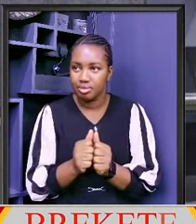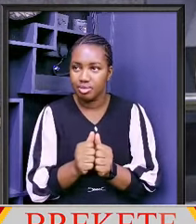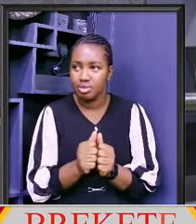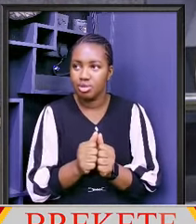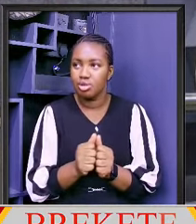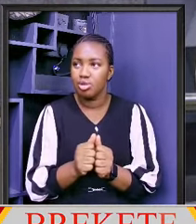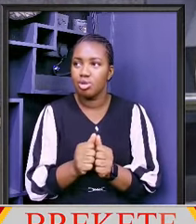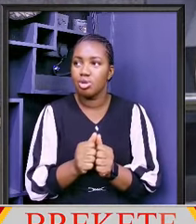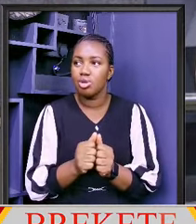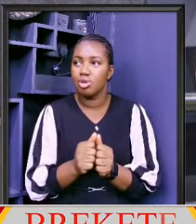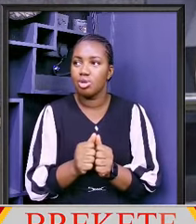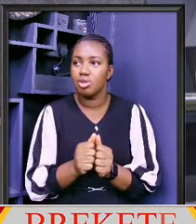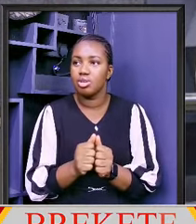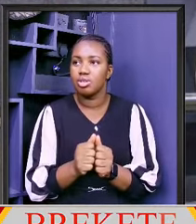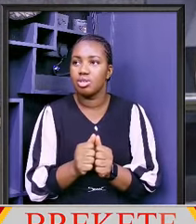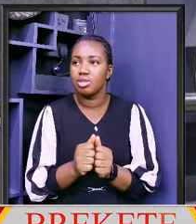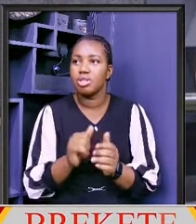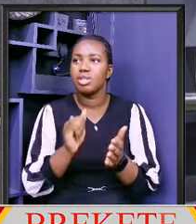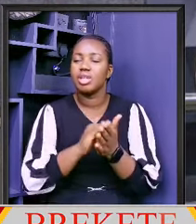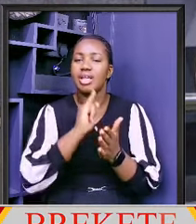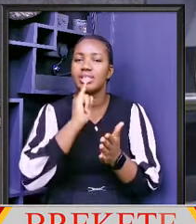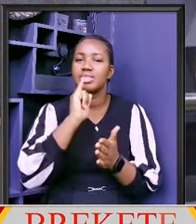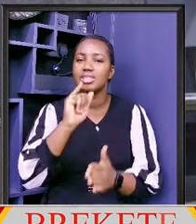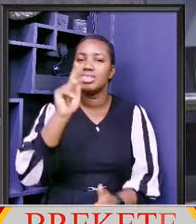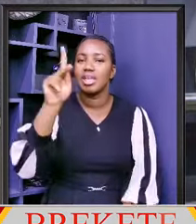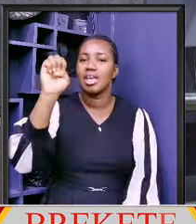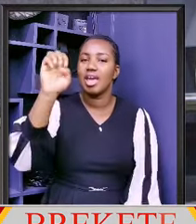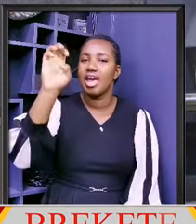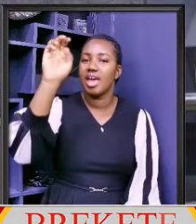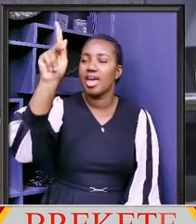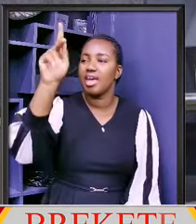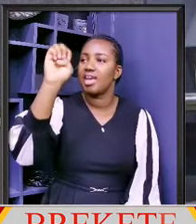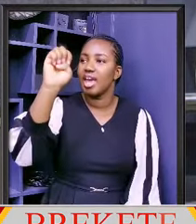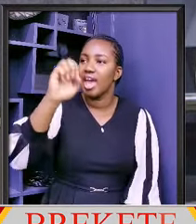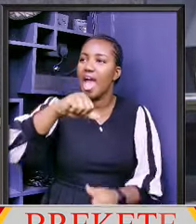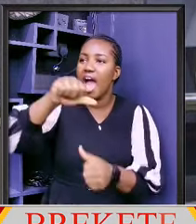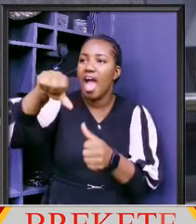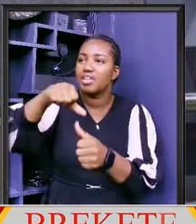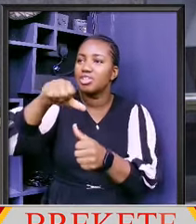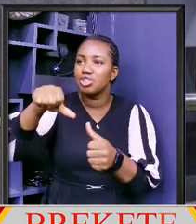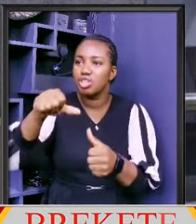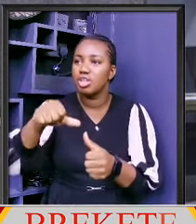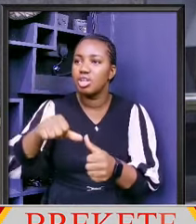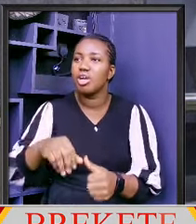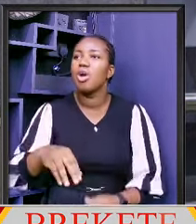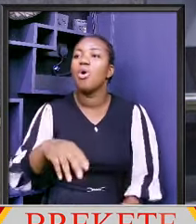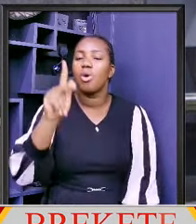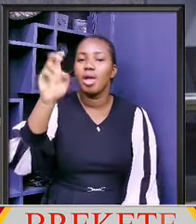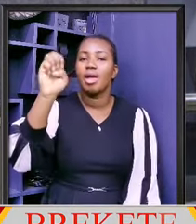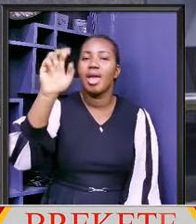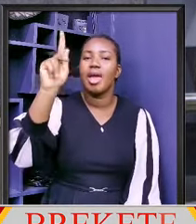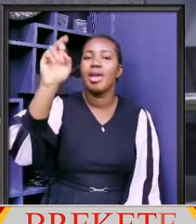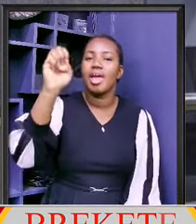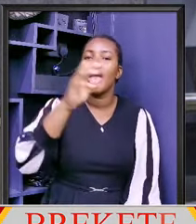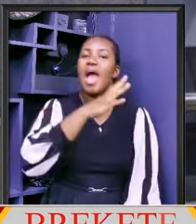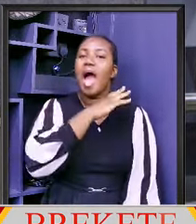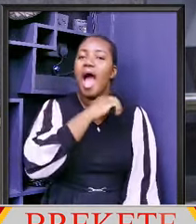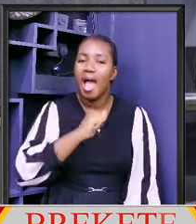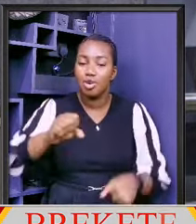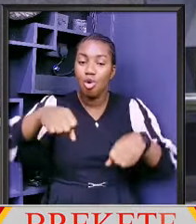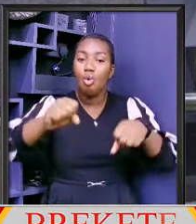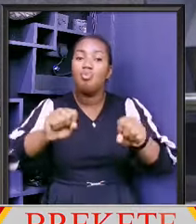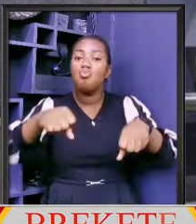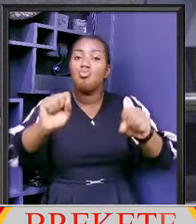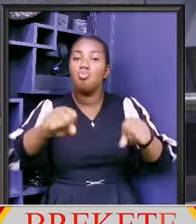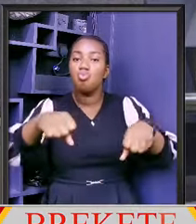Nigeria, sir. That is rider. Keke Napep. Yes, sir. And Okada. Now, And Okada. Oh, Keke Napep and Okada. Yes, sir. Oh,